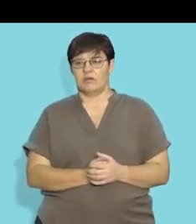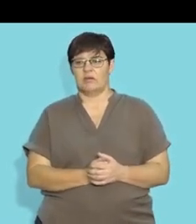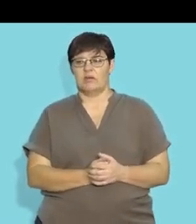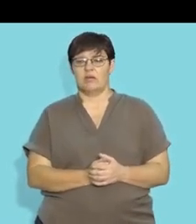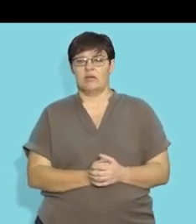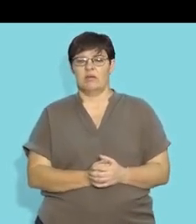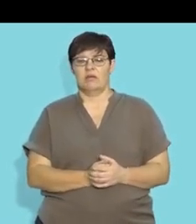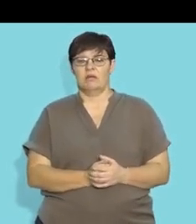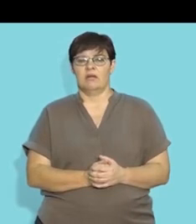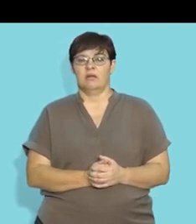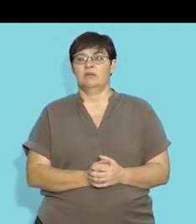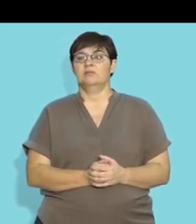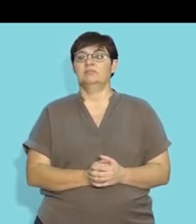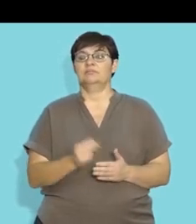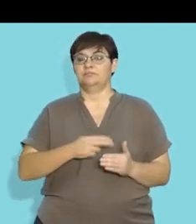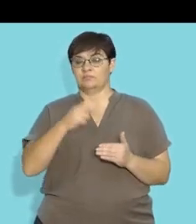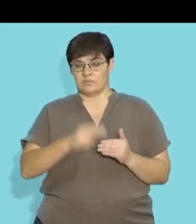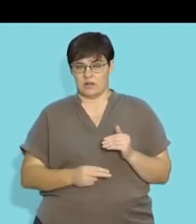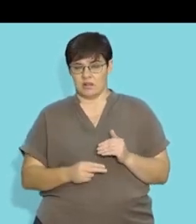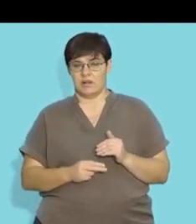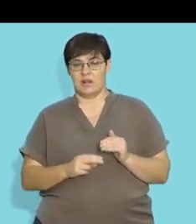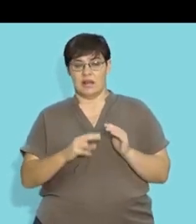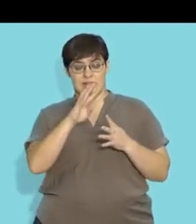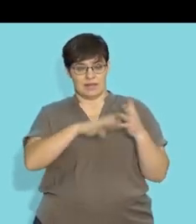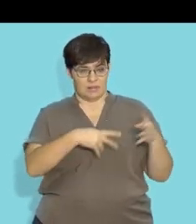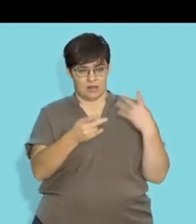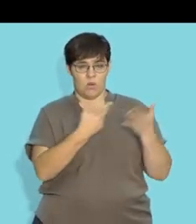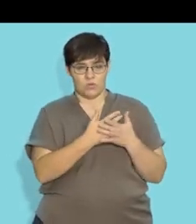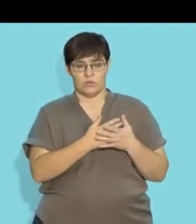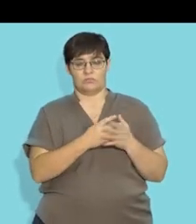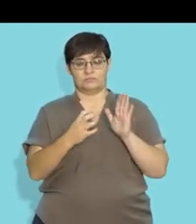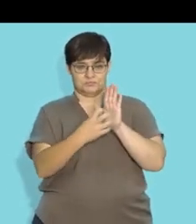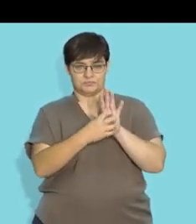So the results are shown in the table and the scatter plot. Can you see that?